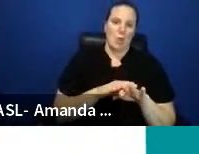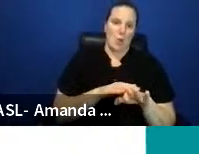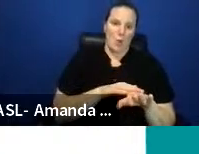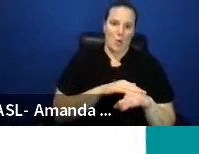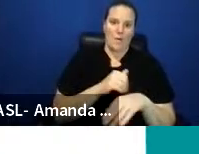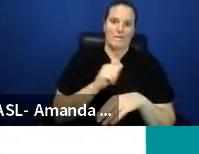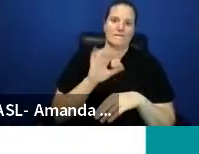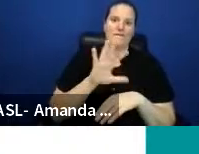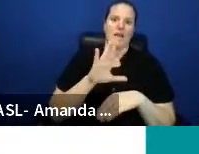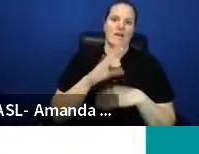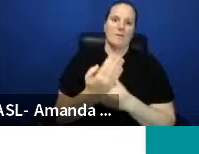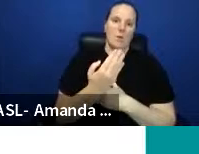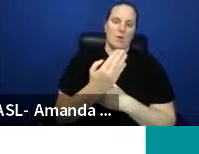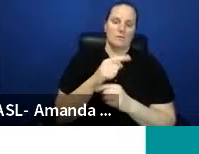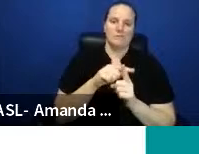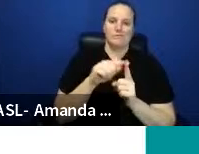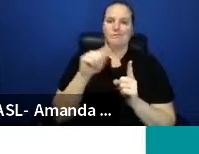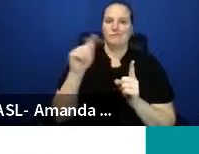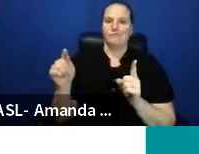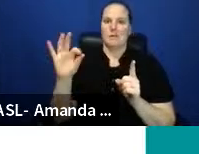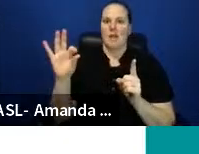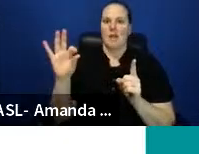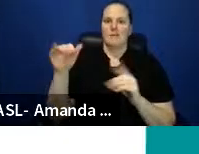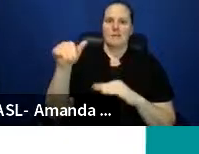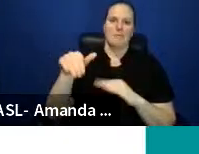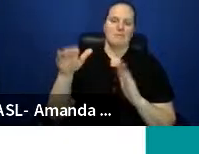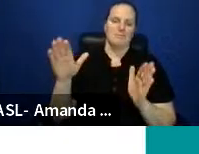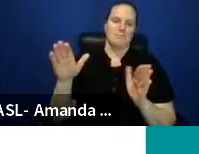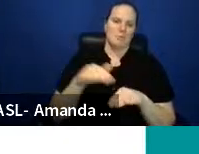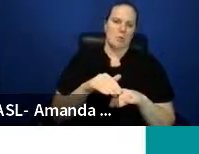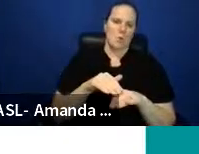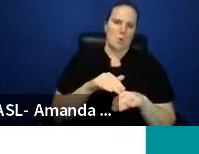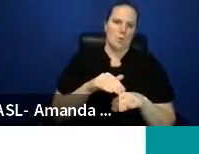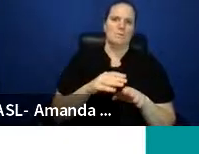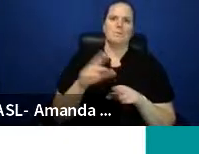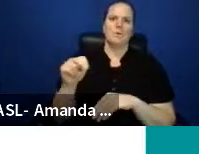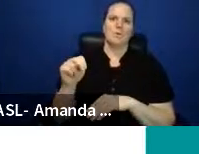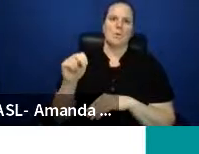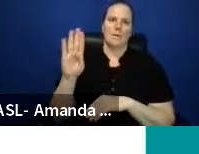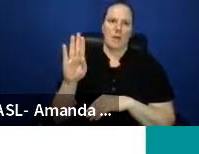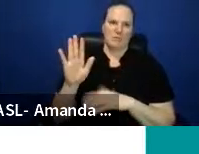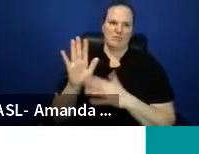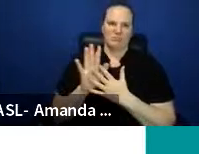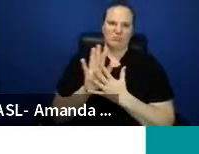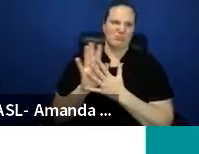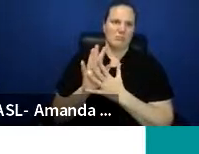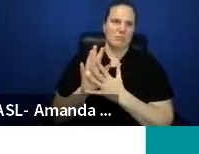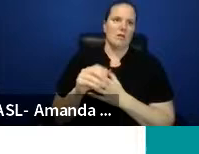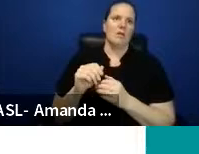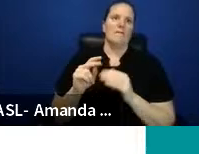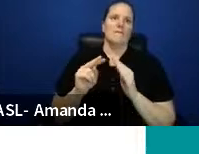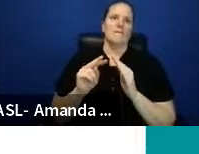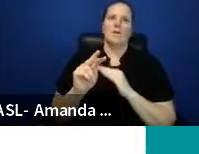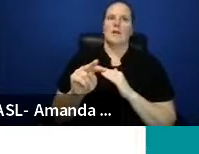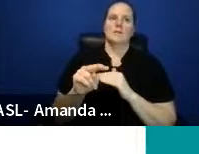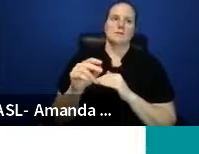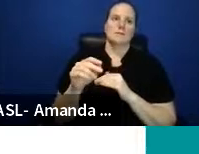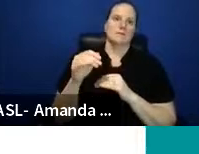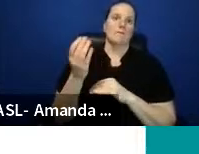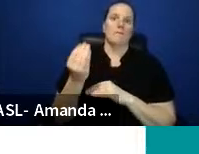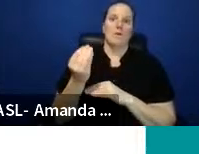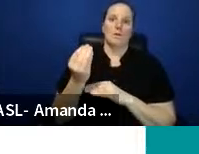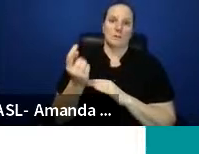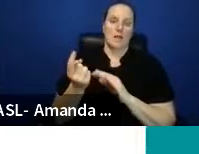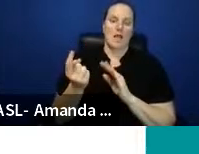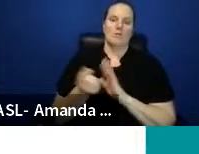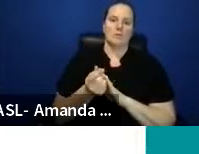at 5 a.m. and going all the way till 9 p.m. And then the northbound congestion is forecast to go lasts 14